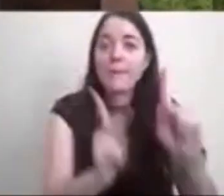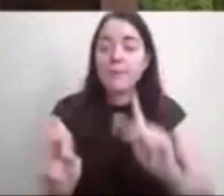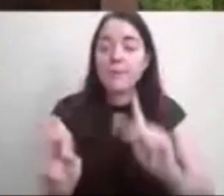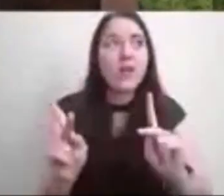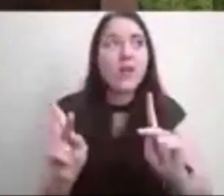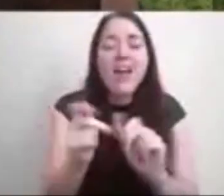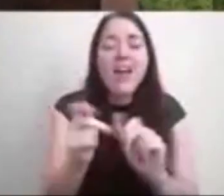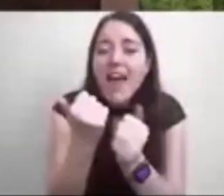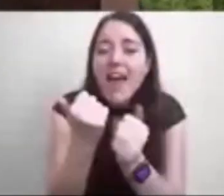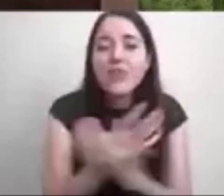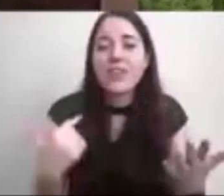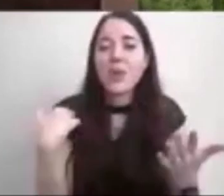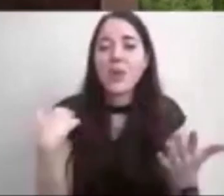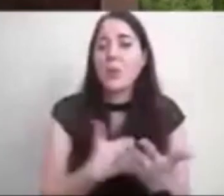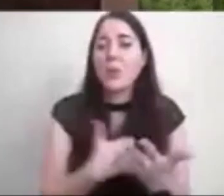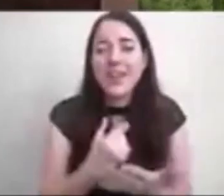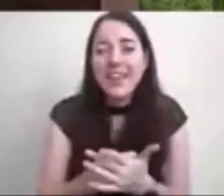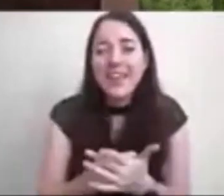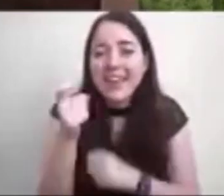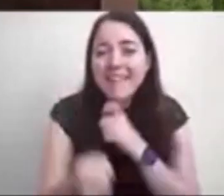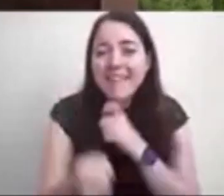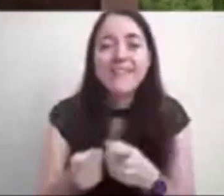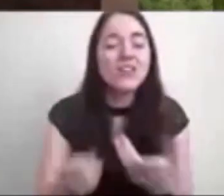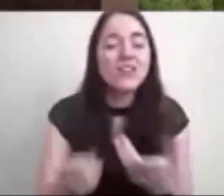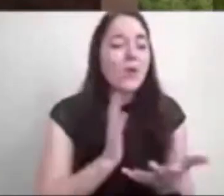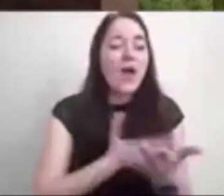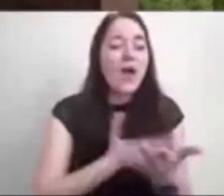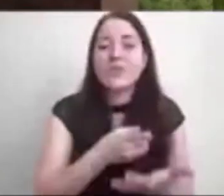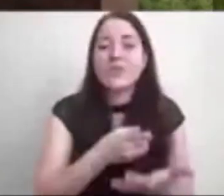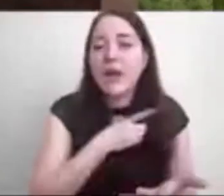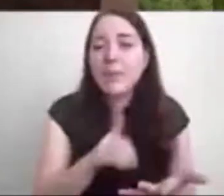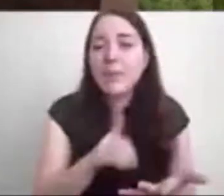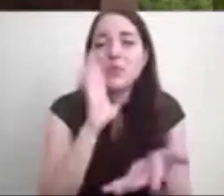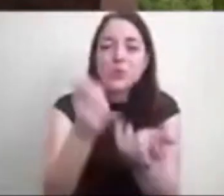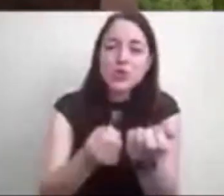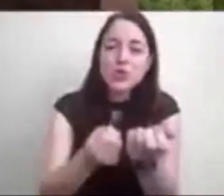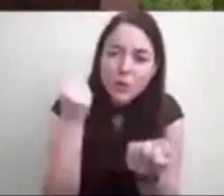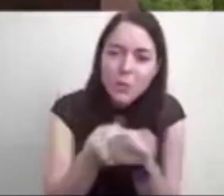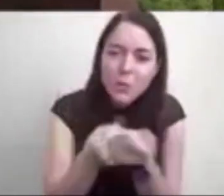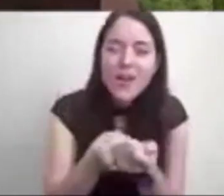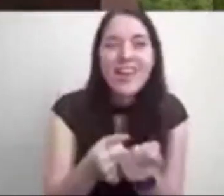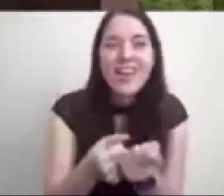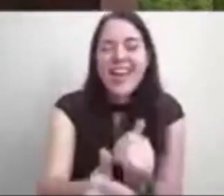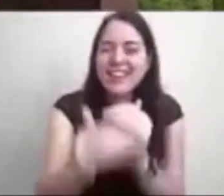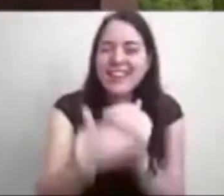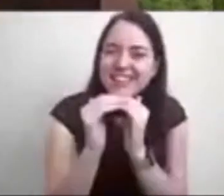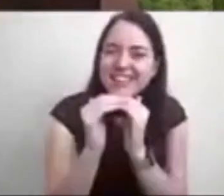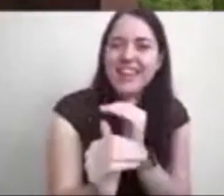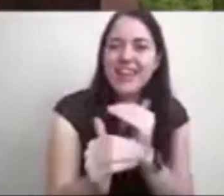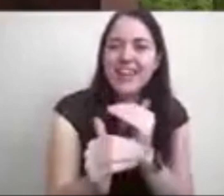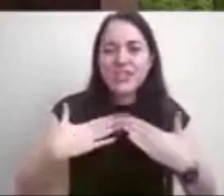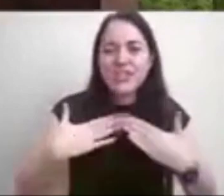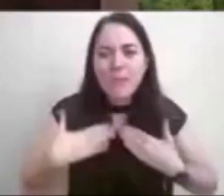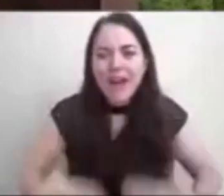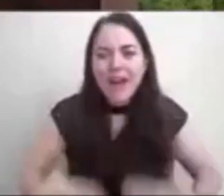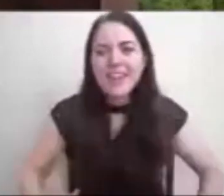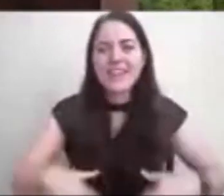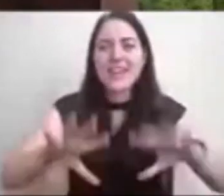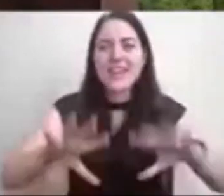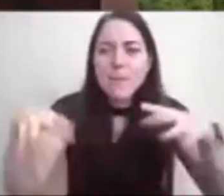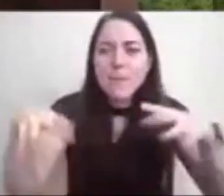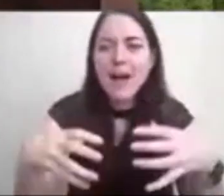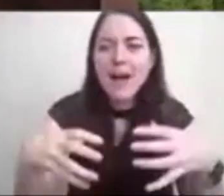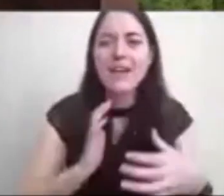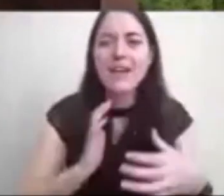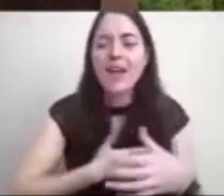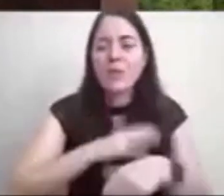we give to our denomination supports and sustains the human bodies of our church,